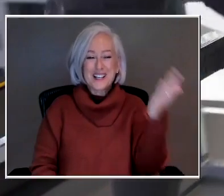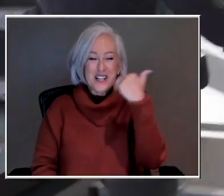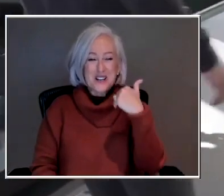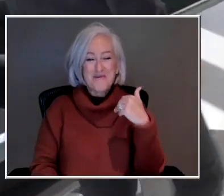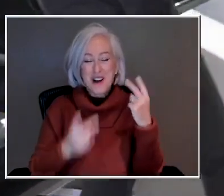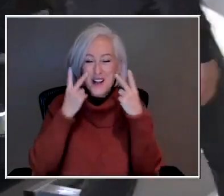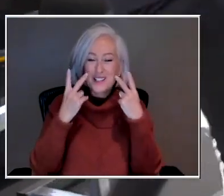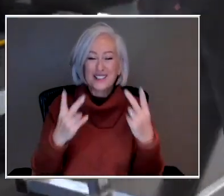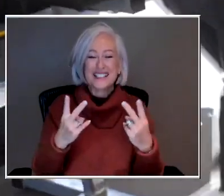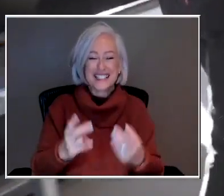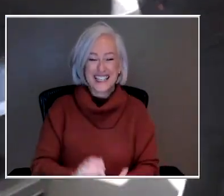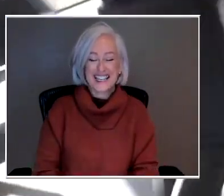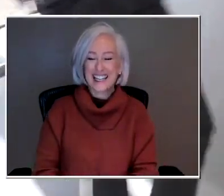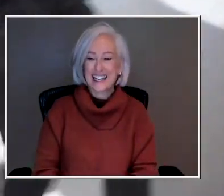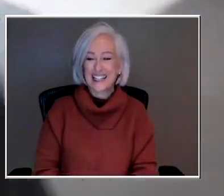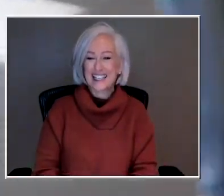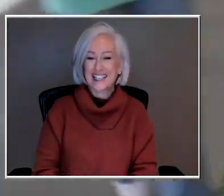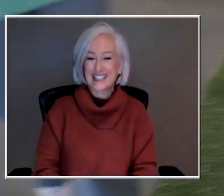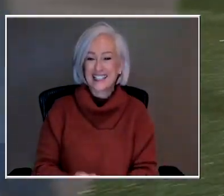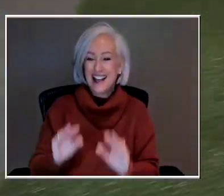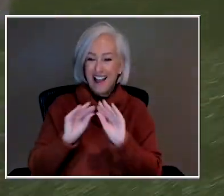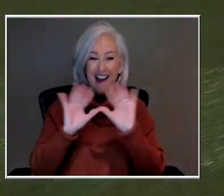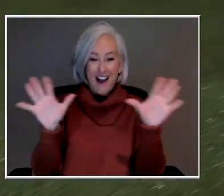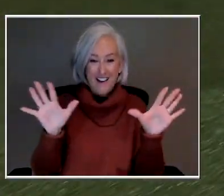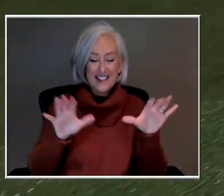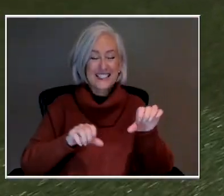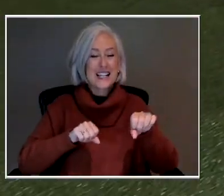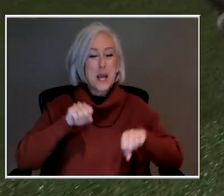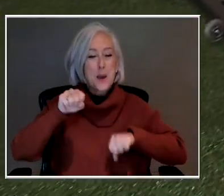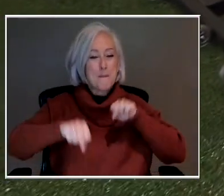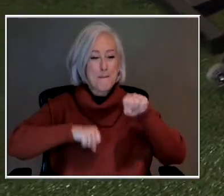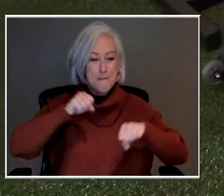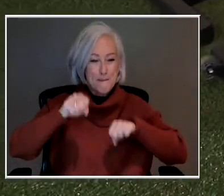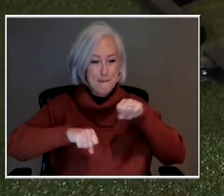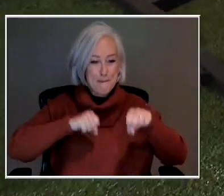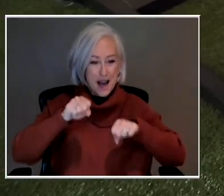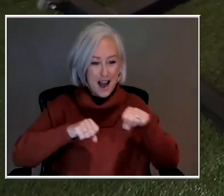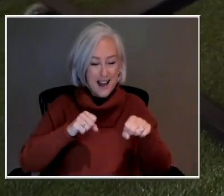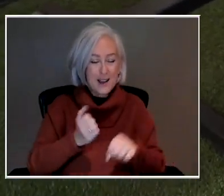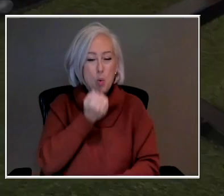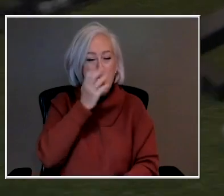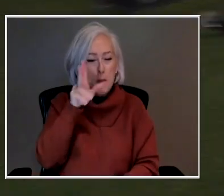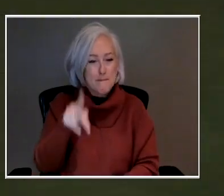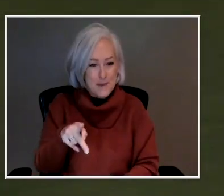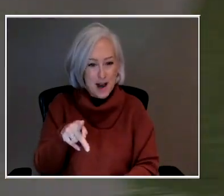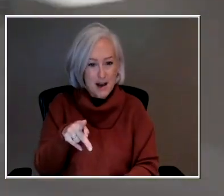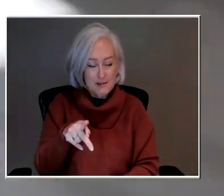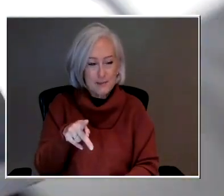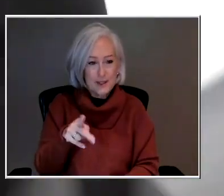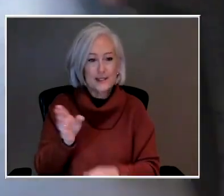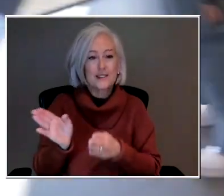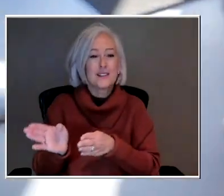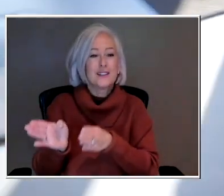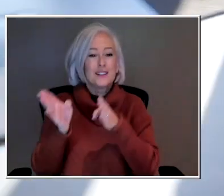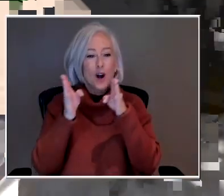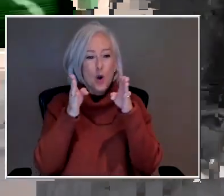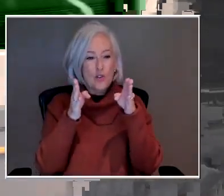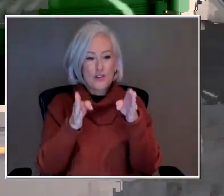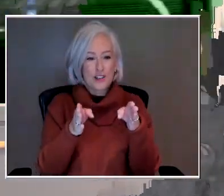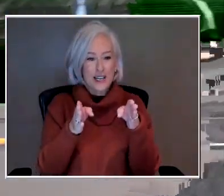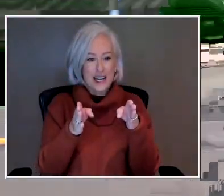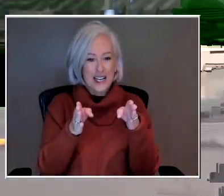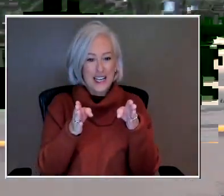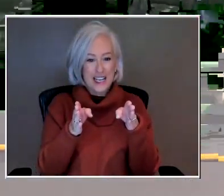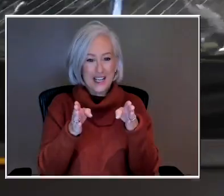Yeah. This is obviously bikes, warm up in the beginning, but over here I think is huge for